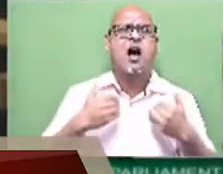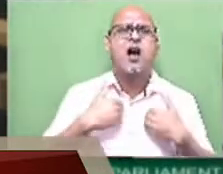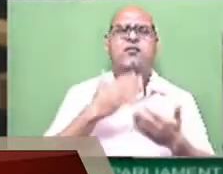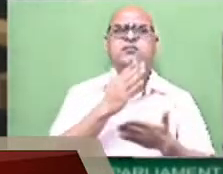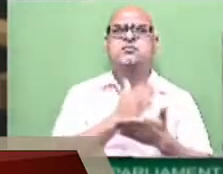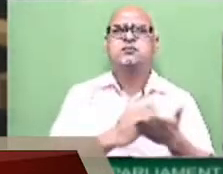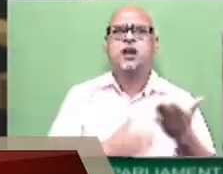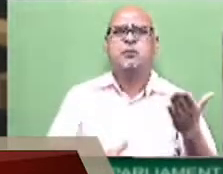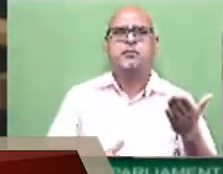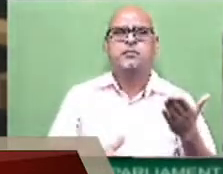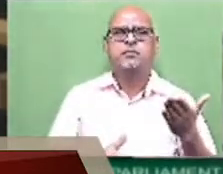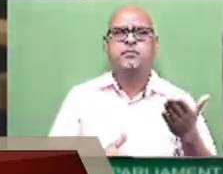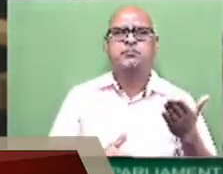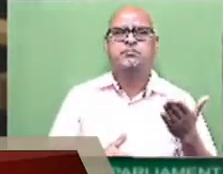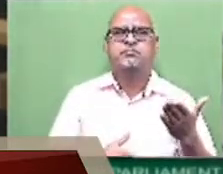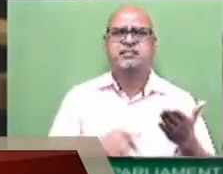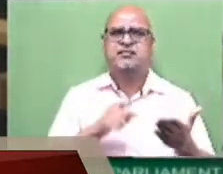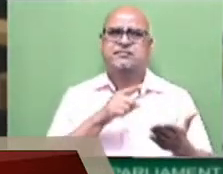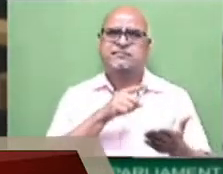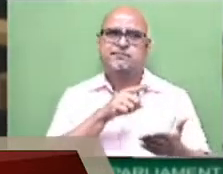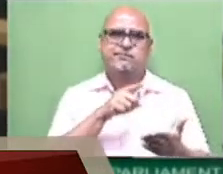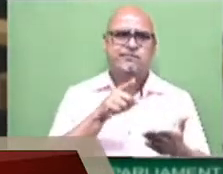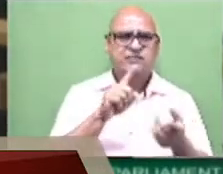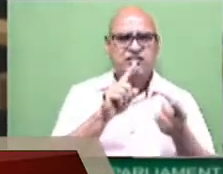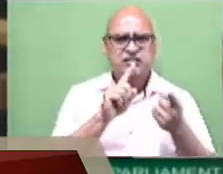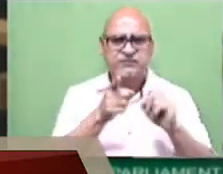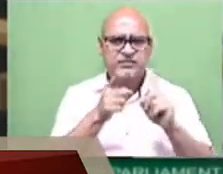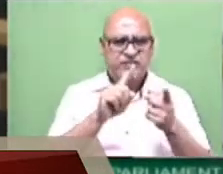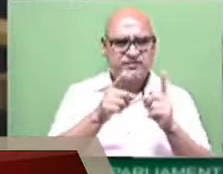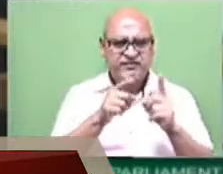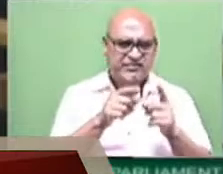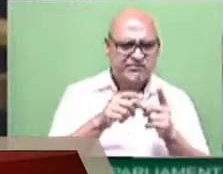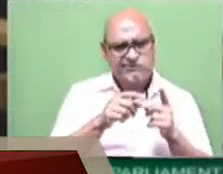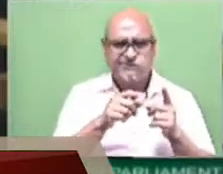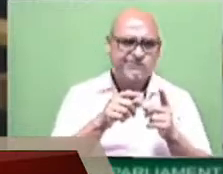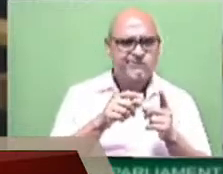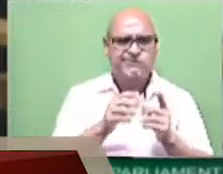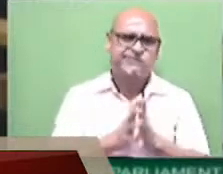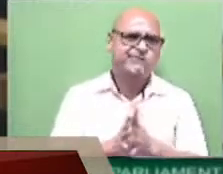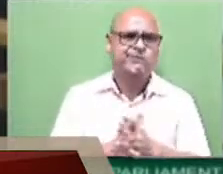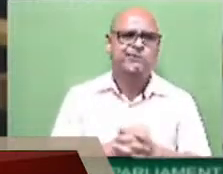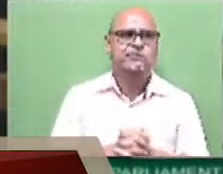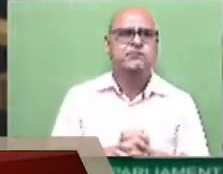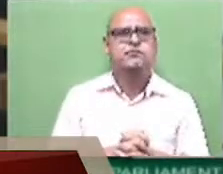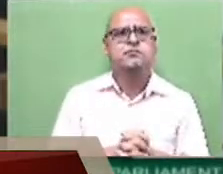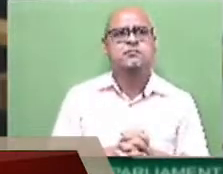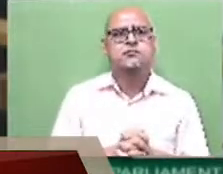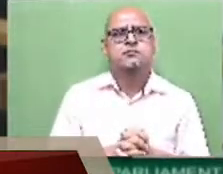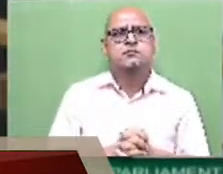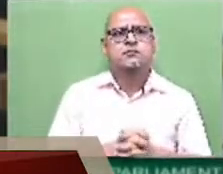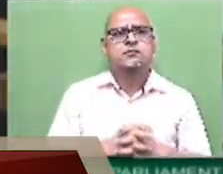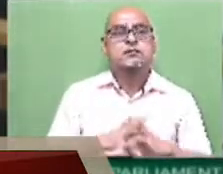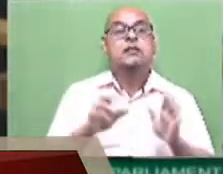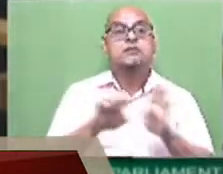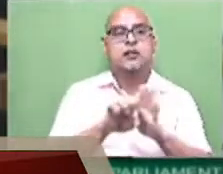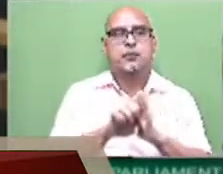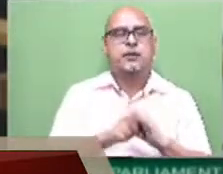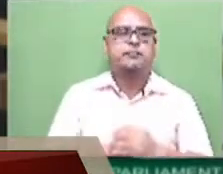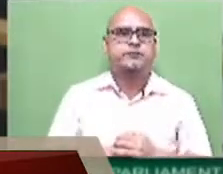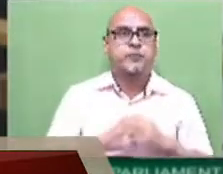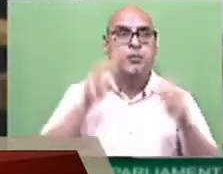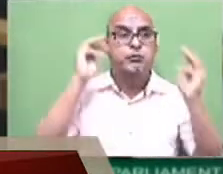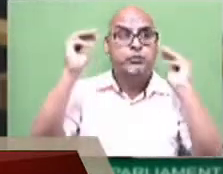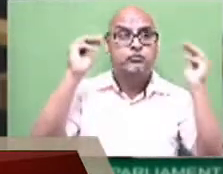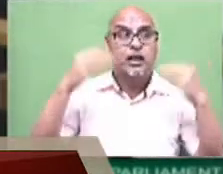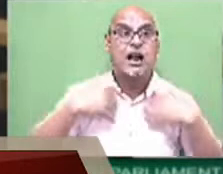this when he winds up. Is that the minister has the power to prescribe fines up to $20,000.